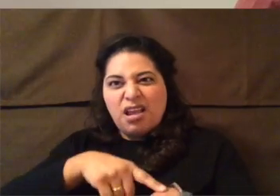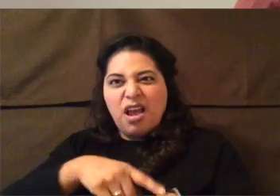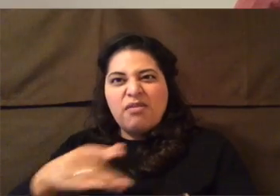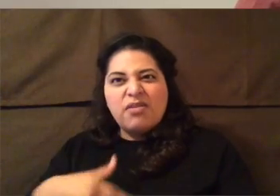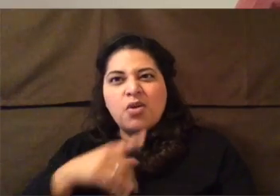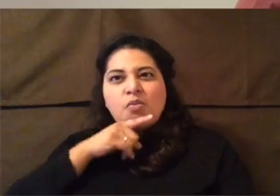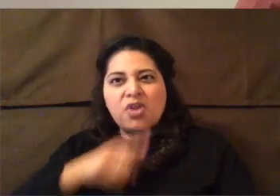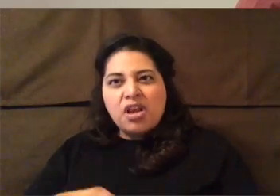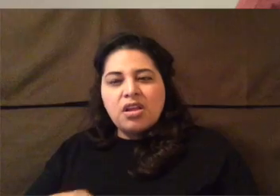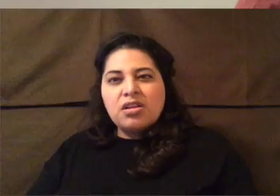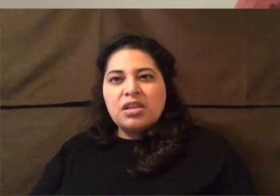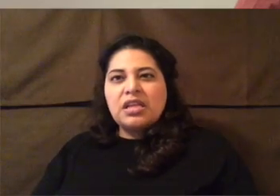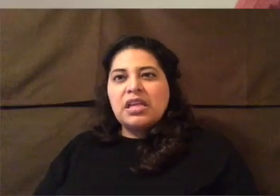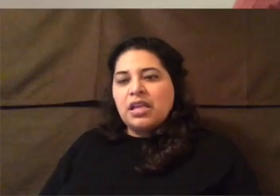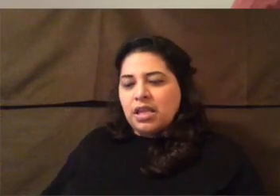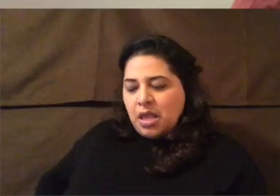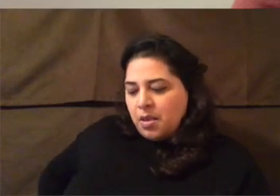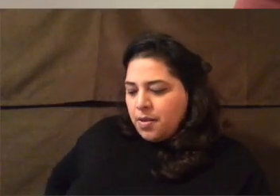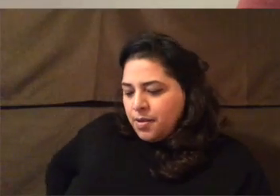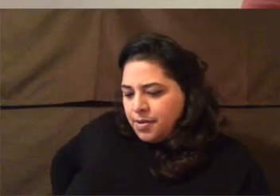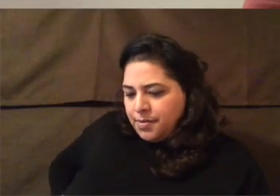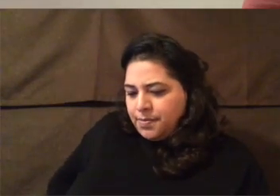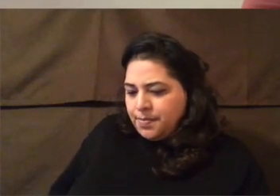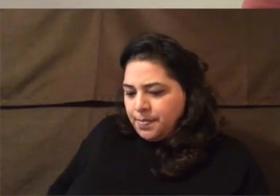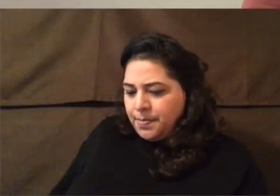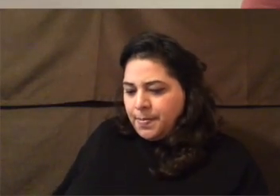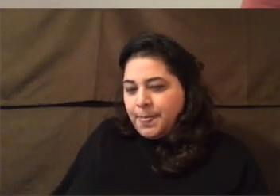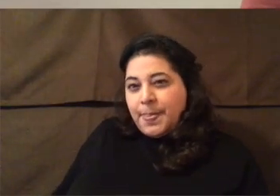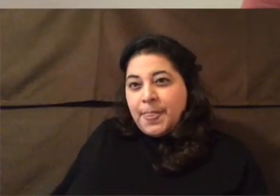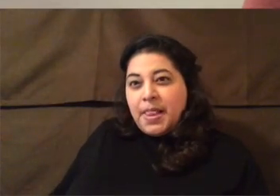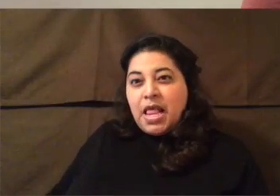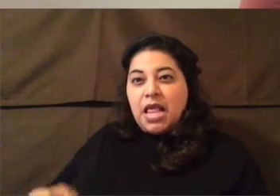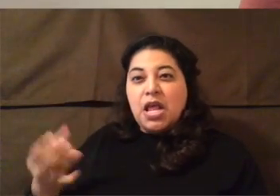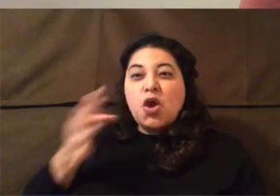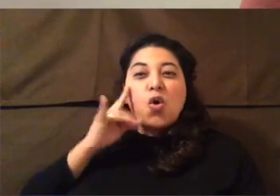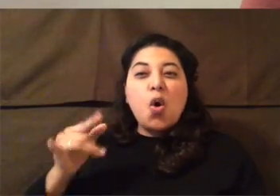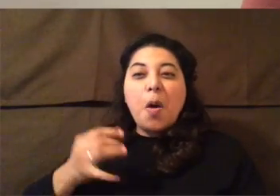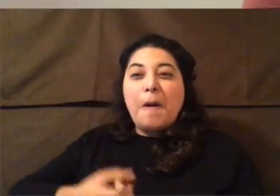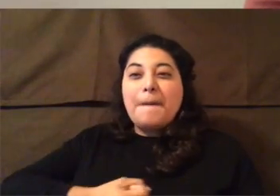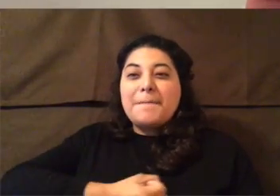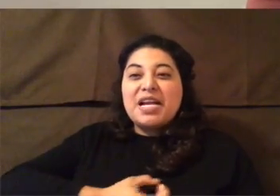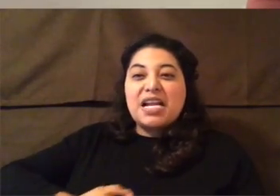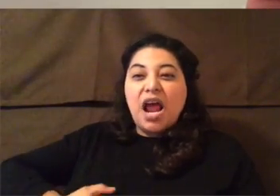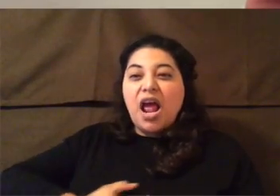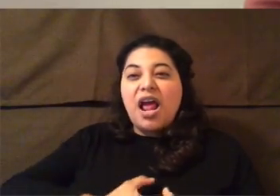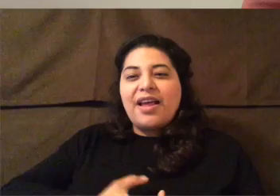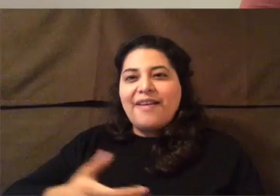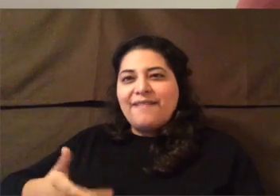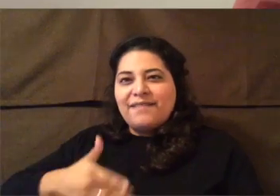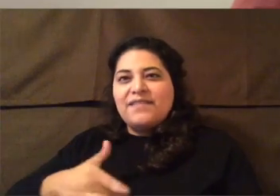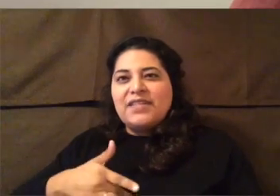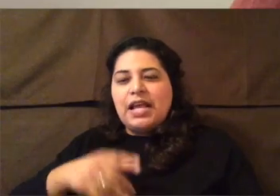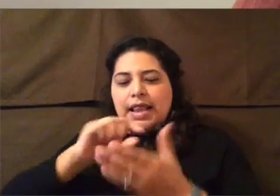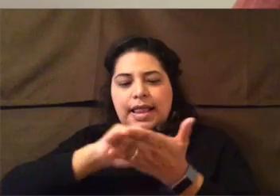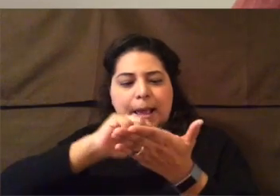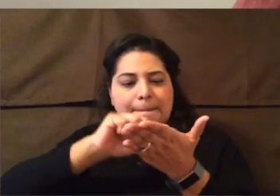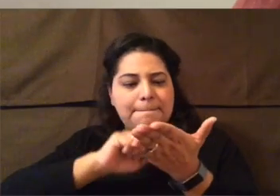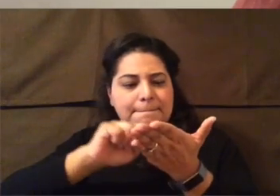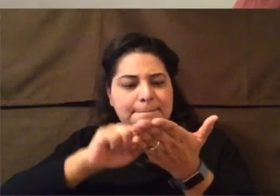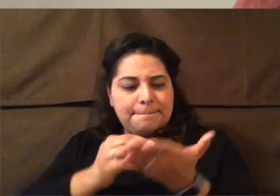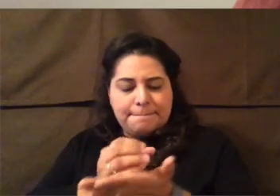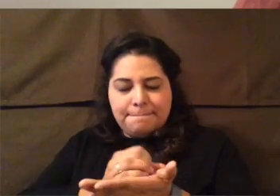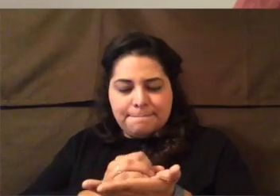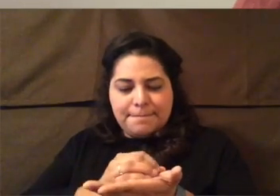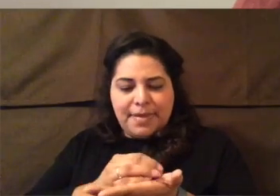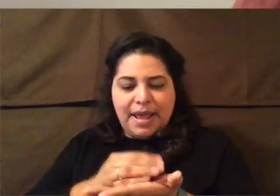this time seemed real. Jack reached into his pocket. He clasped the gold medallion. He felt the engraving